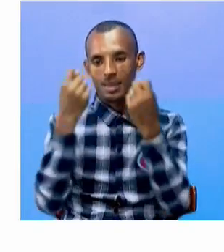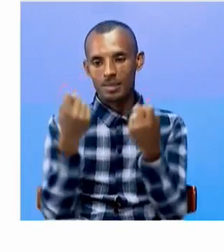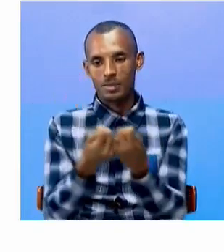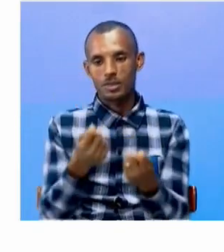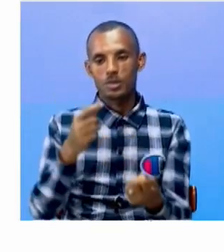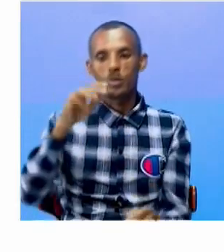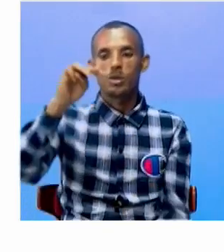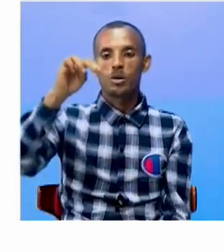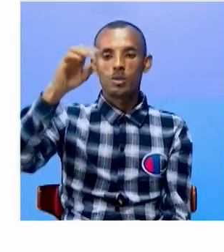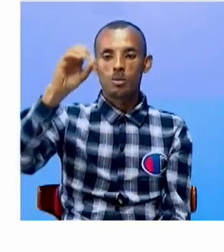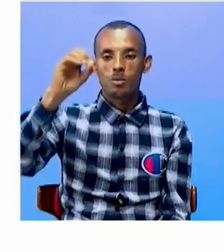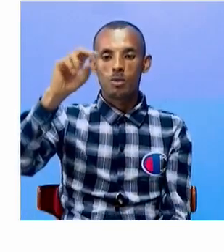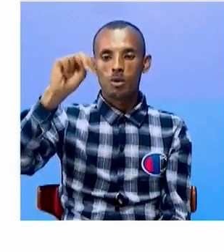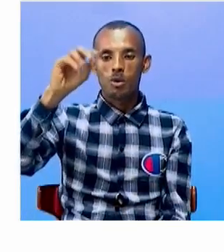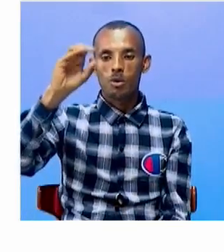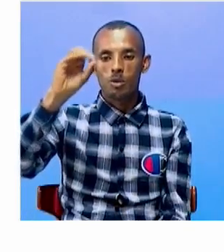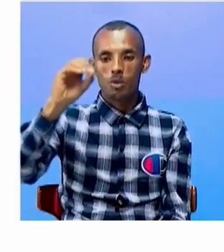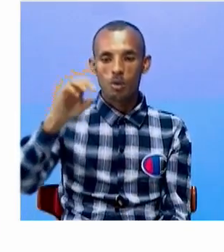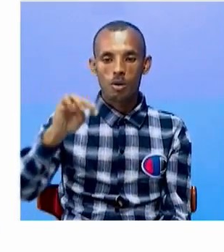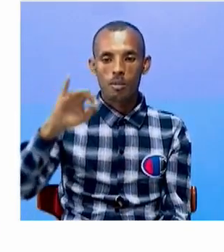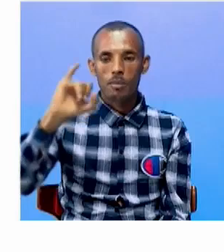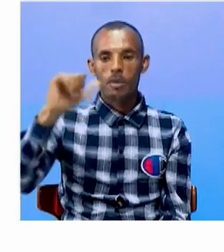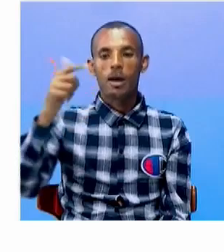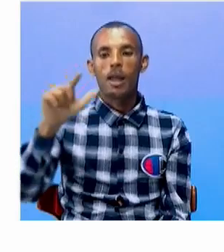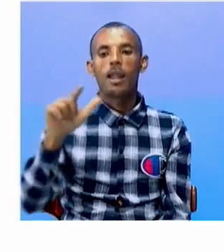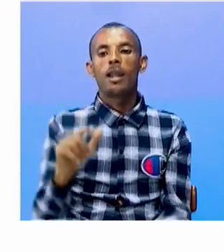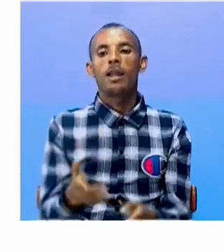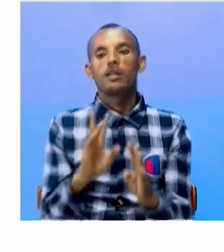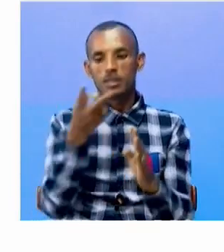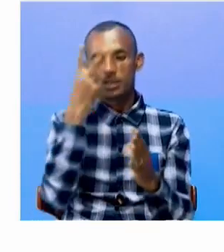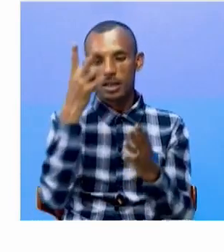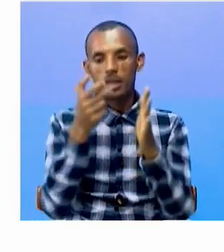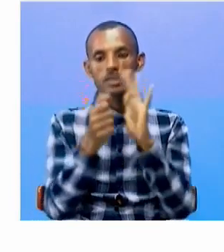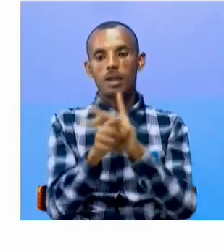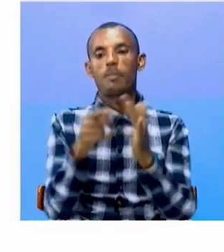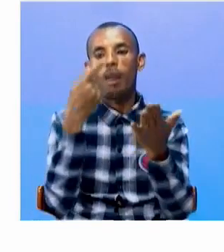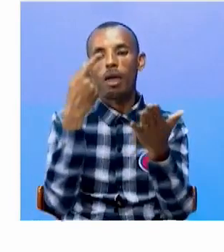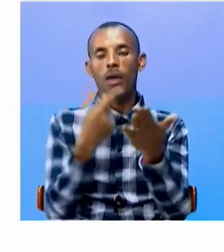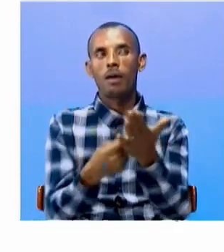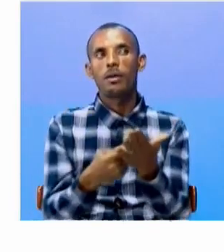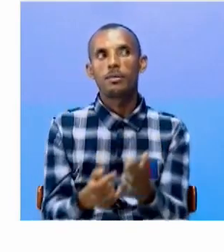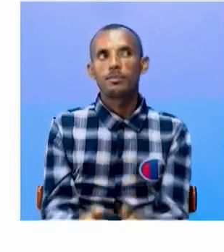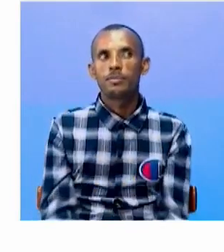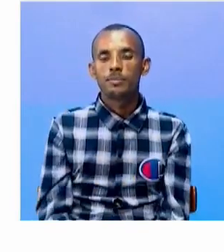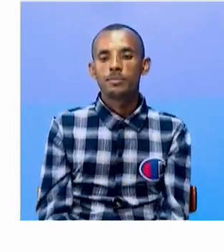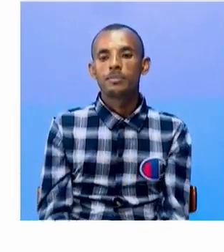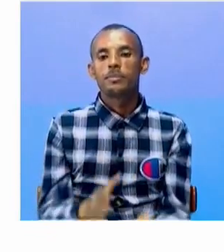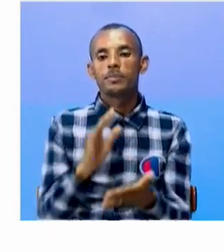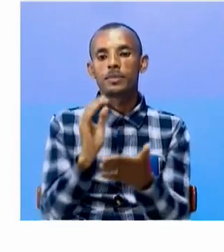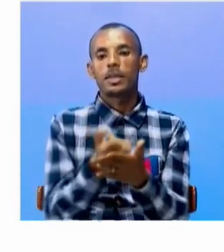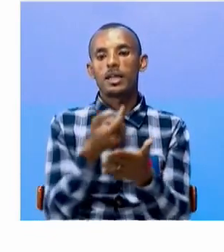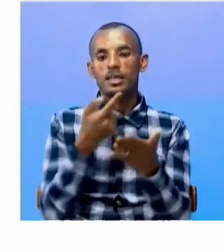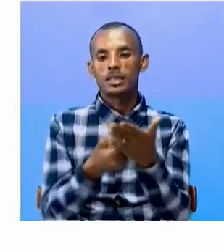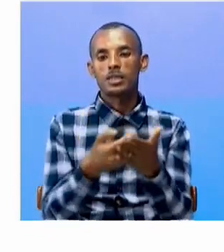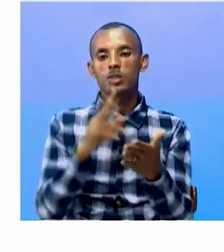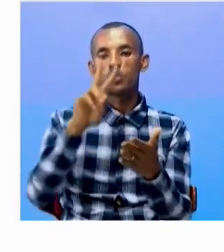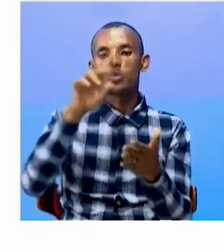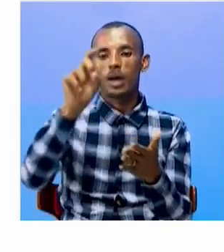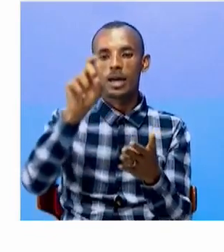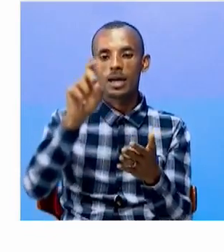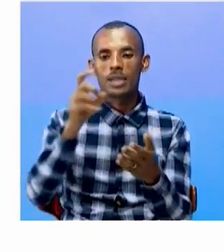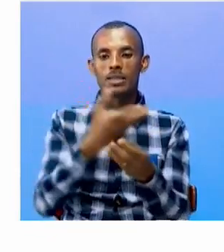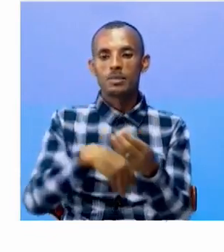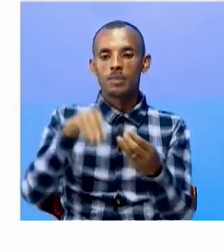Now let's proceed to example C. Take this one, 2x plus